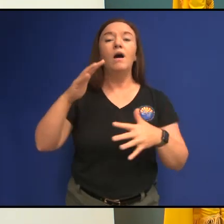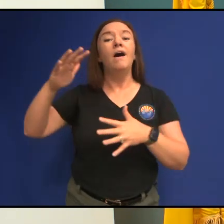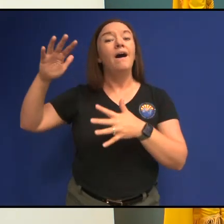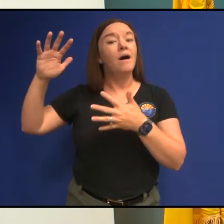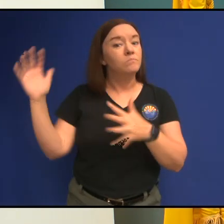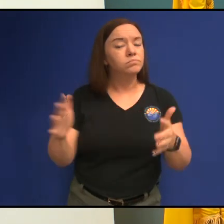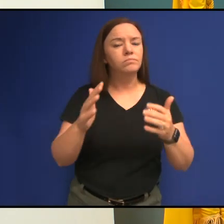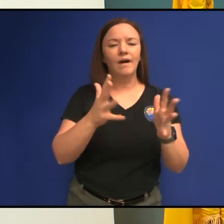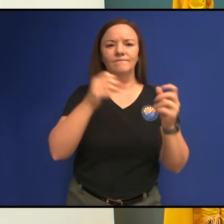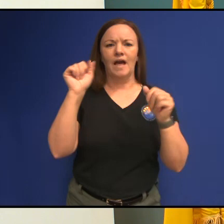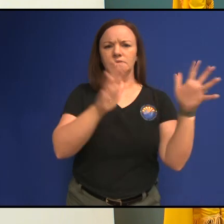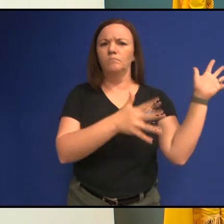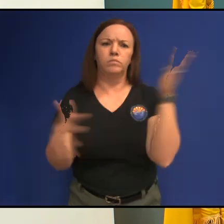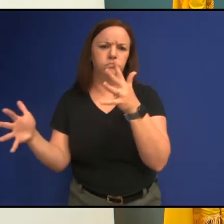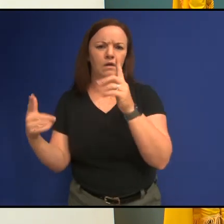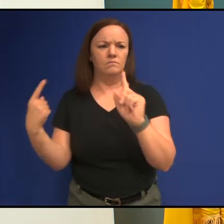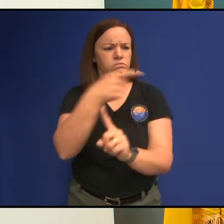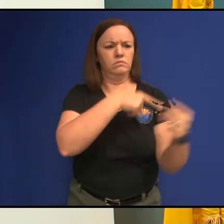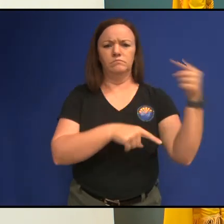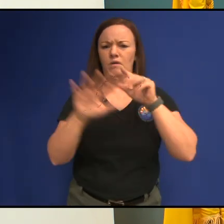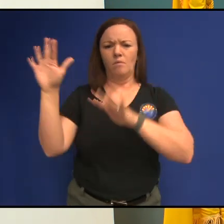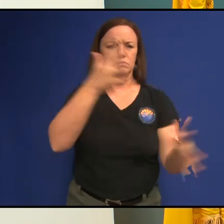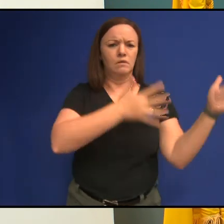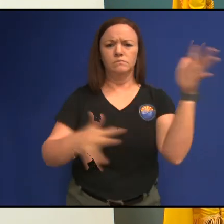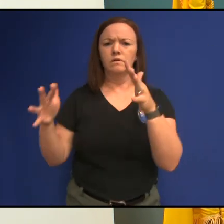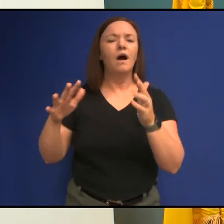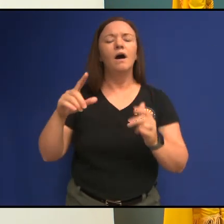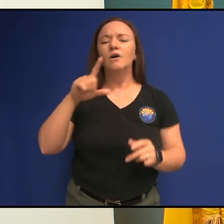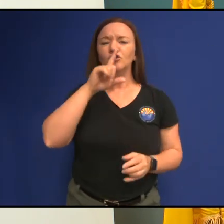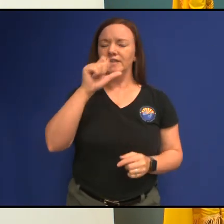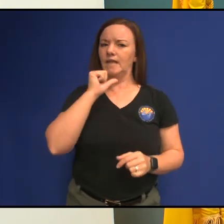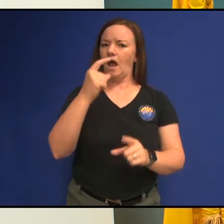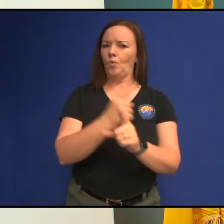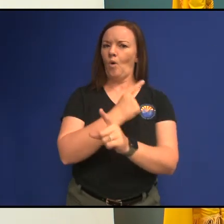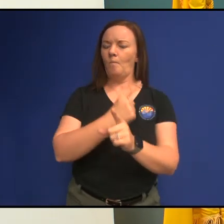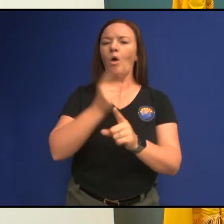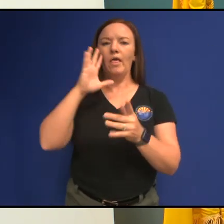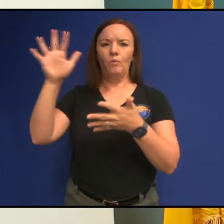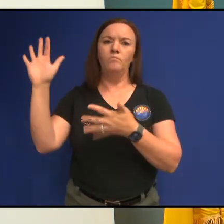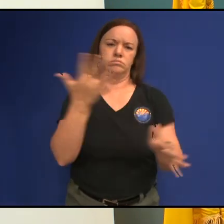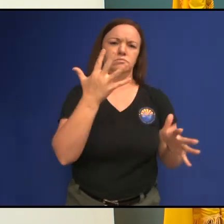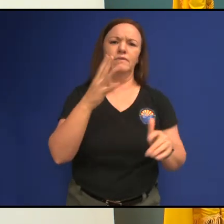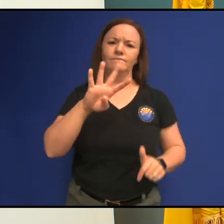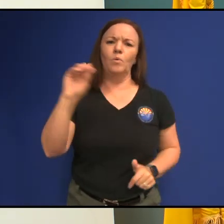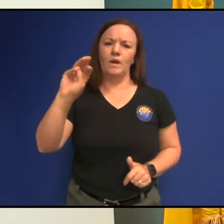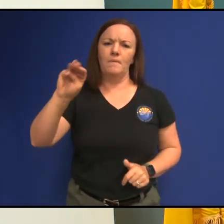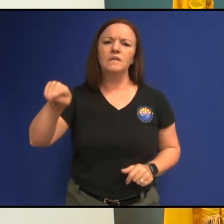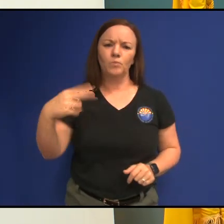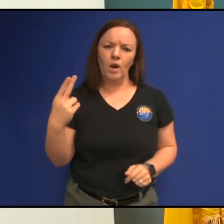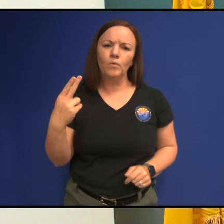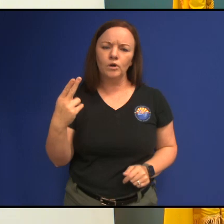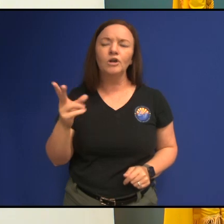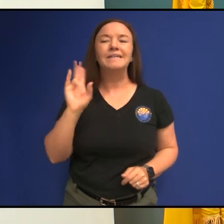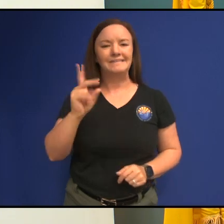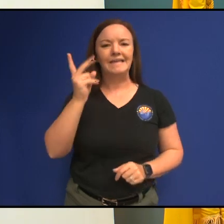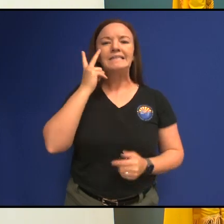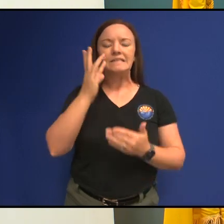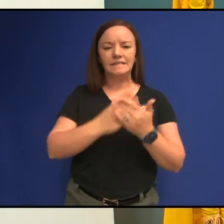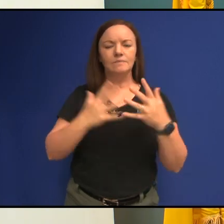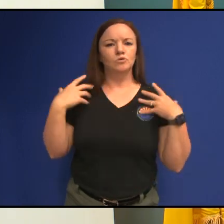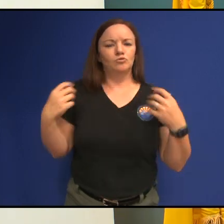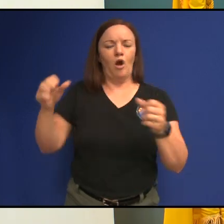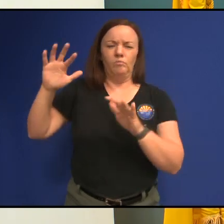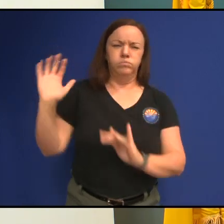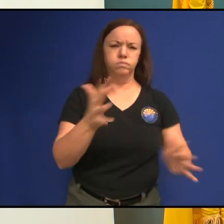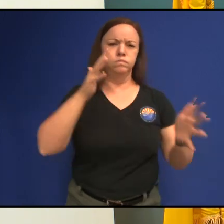in directions that it's not normally about 40 miles an hour. So we saw some pretty strong gusts yesterday. We're expecting a